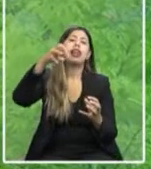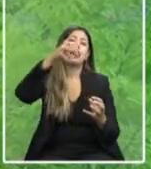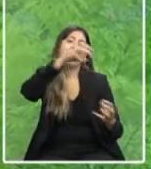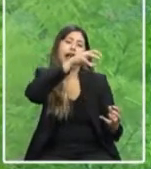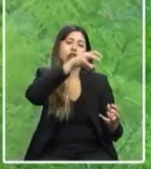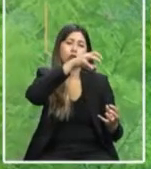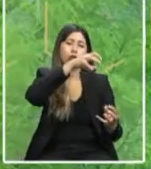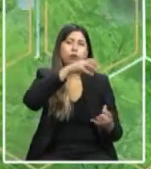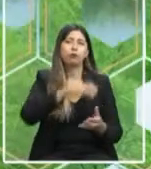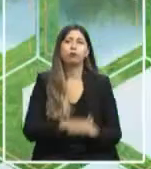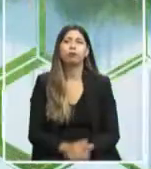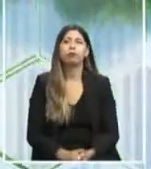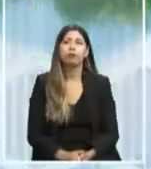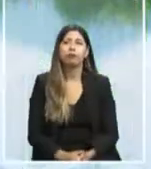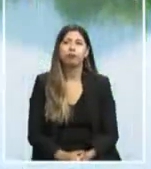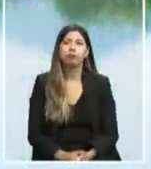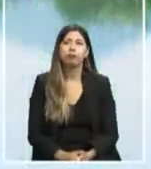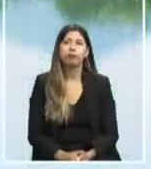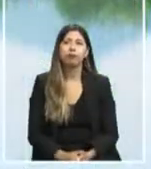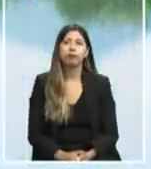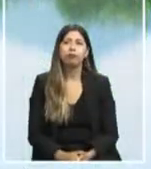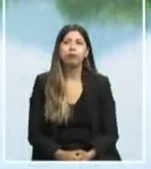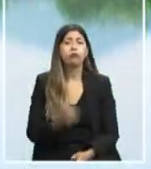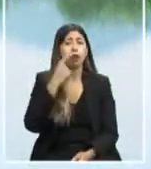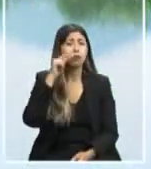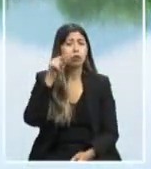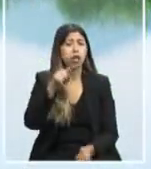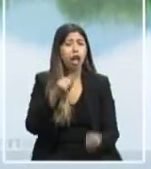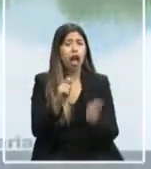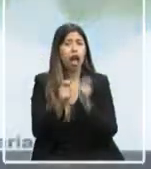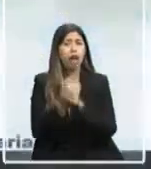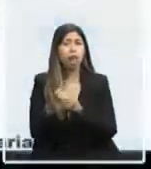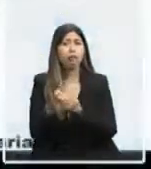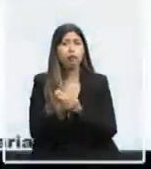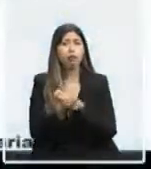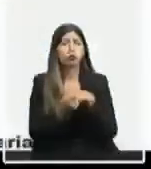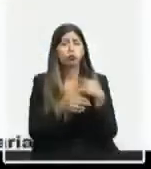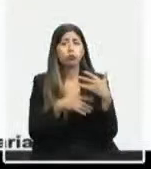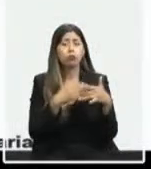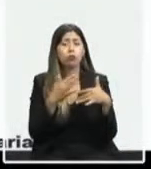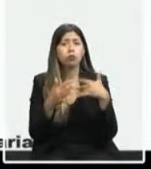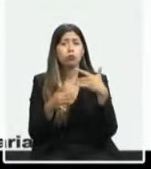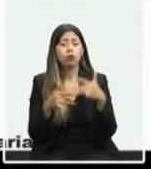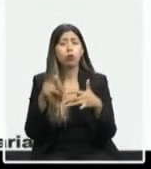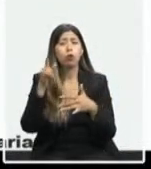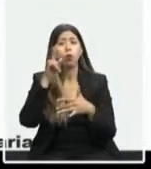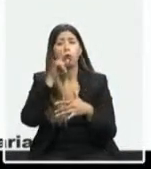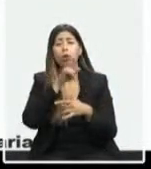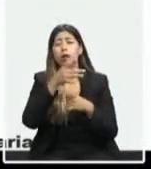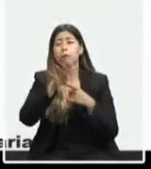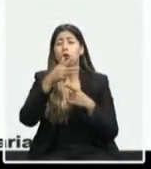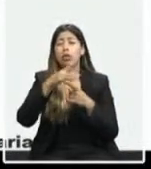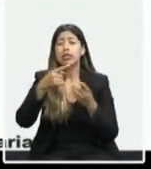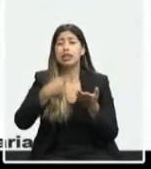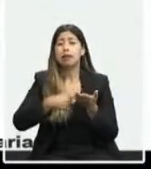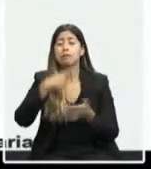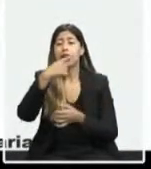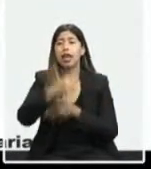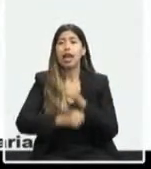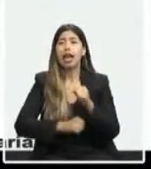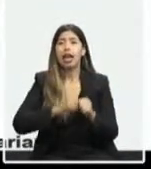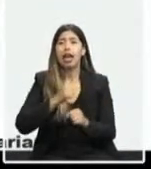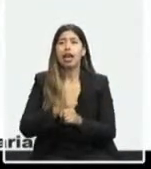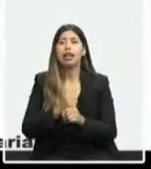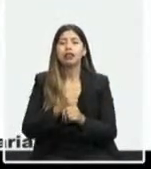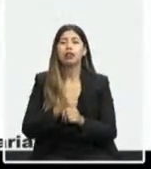But we see this change also if we look, you know, in the last 15,000 years. The way we live, the